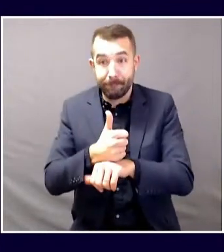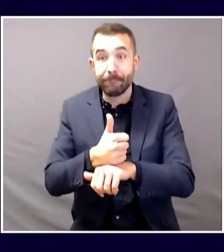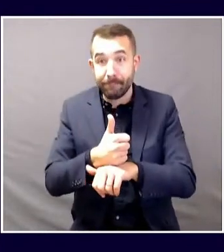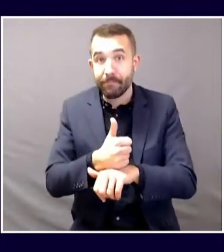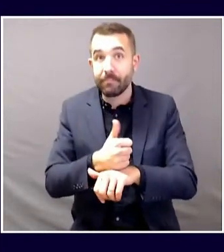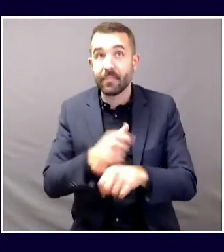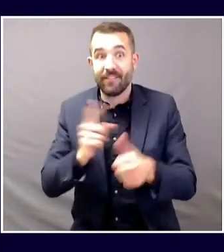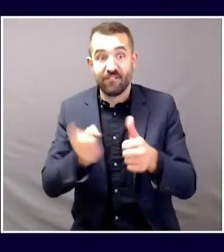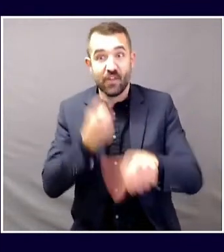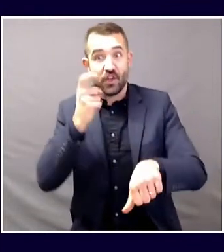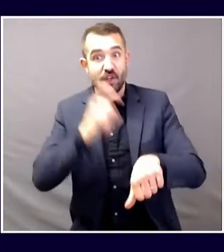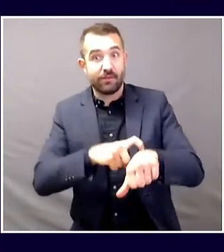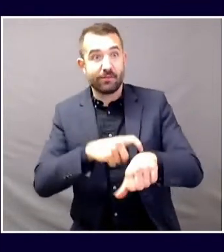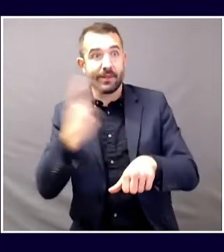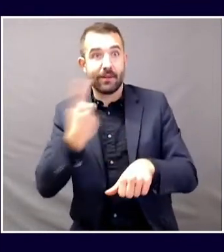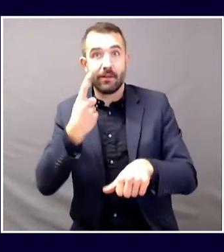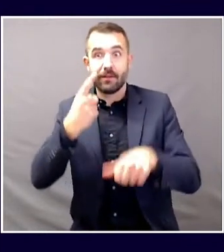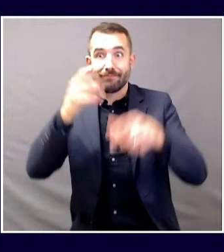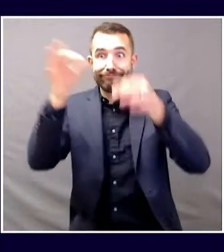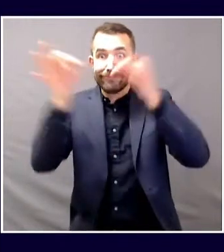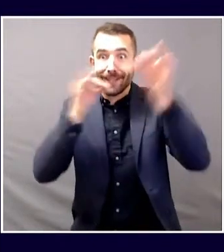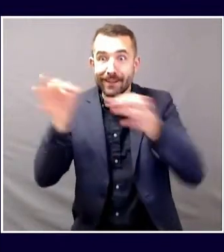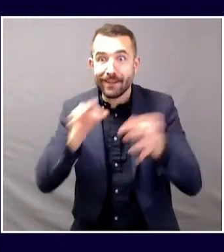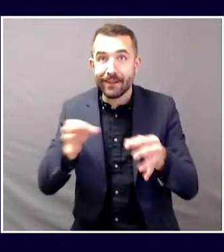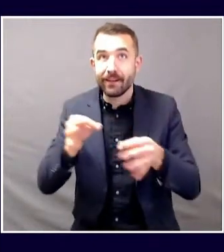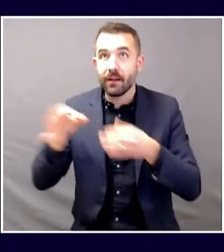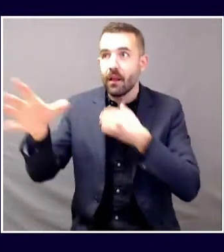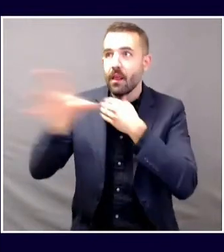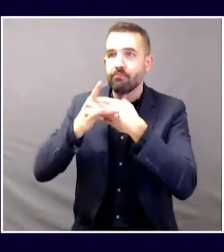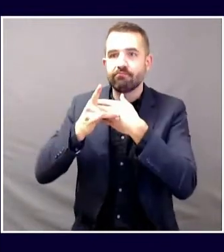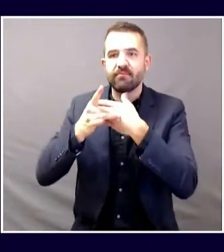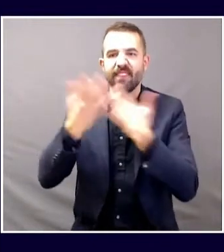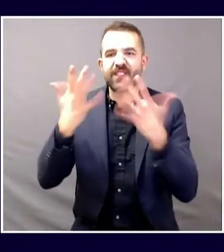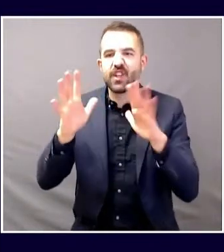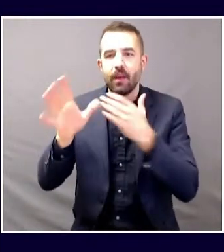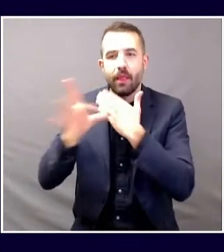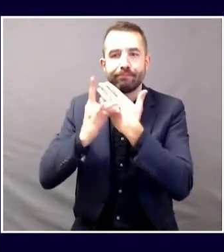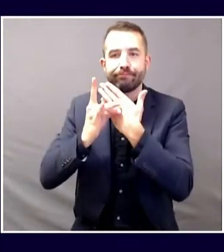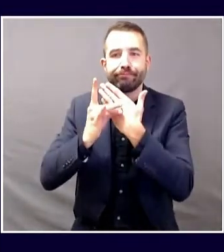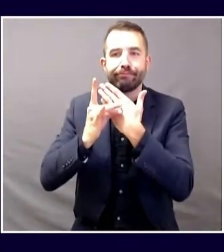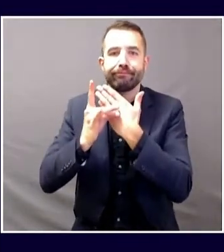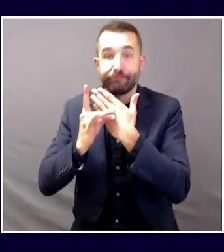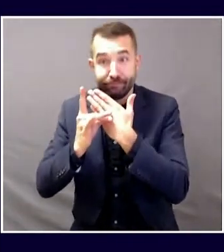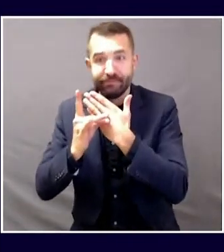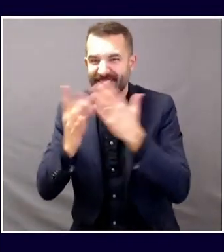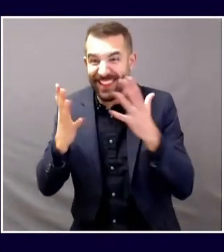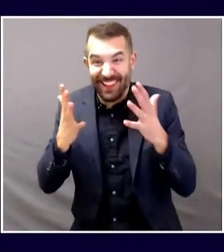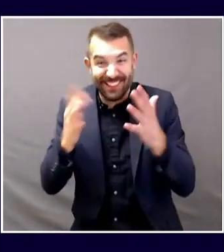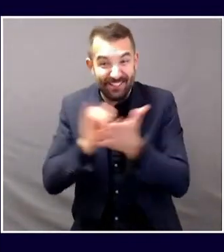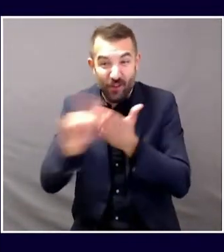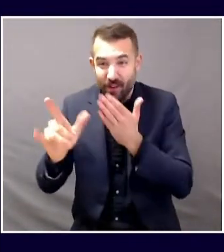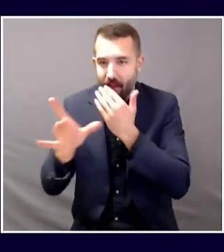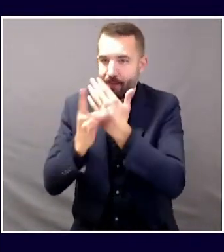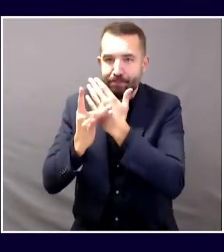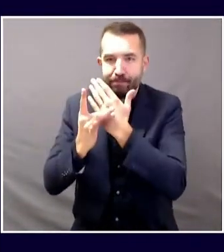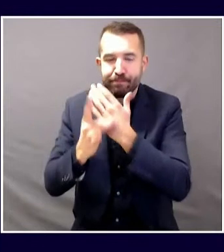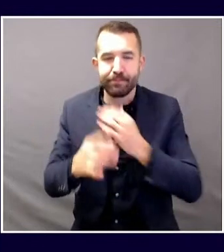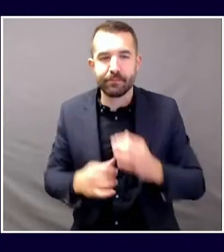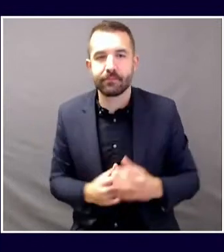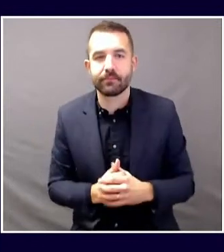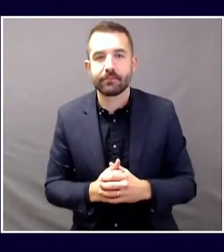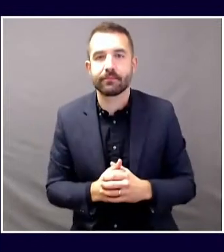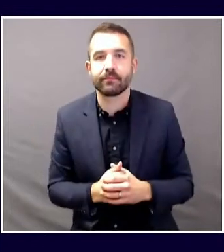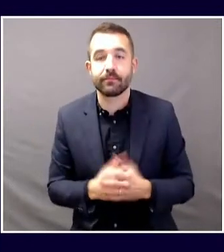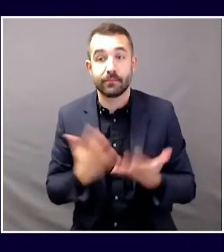formed with that very first used gold Pontiac Ventura. I feel like right